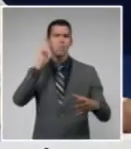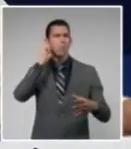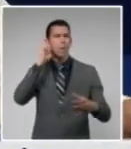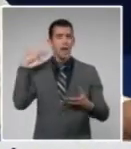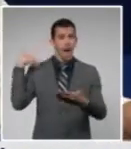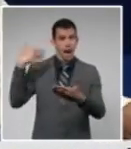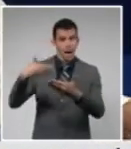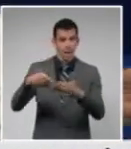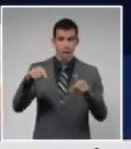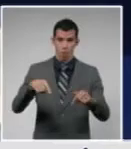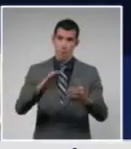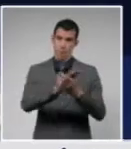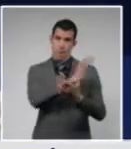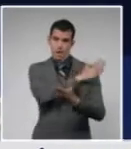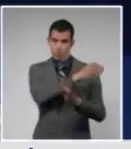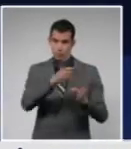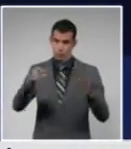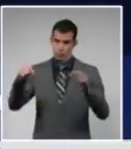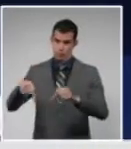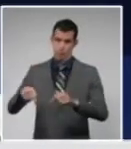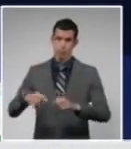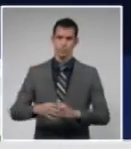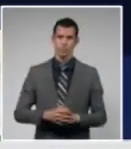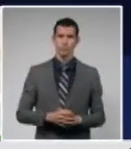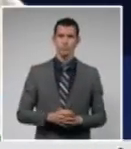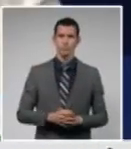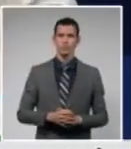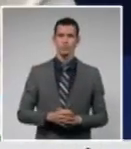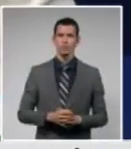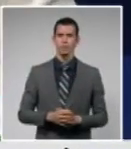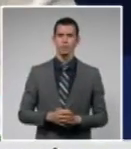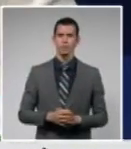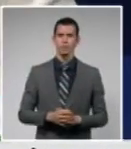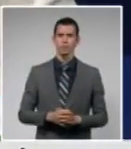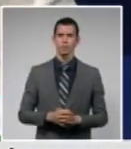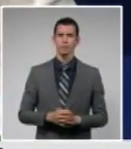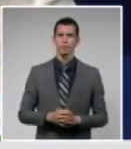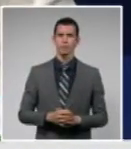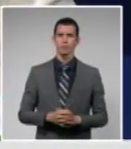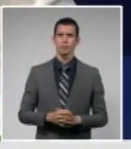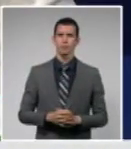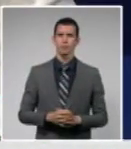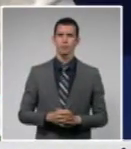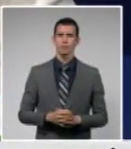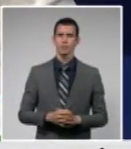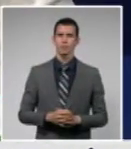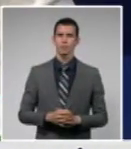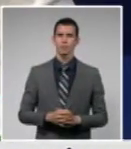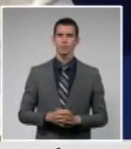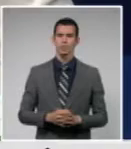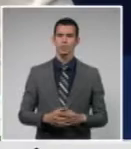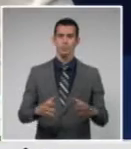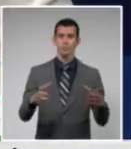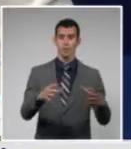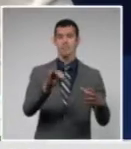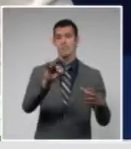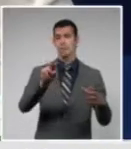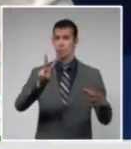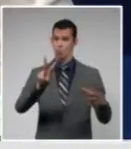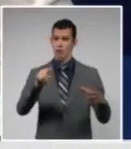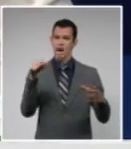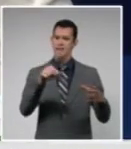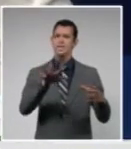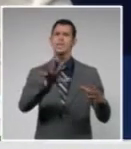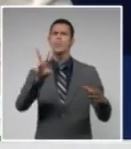country. Of these, 439, or 88.3%, have recovered from